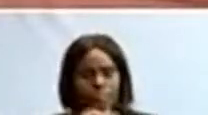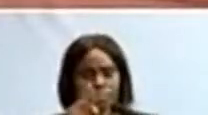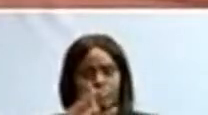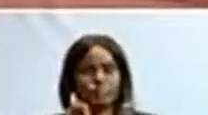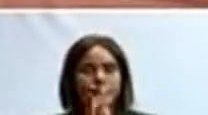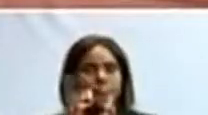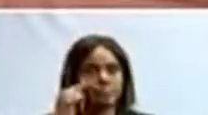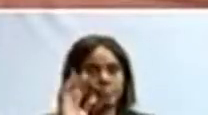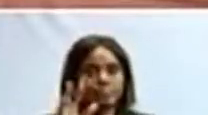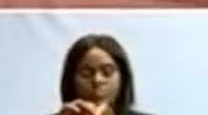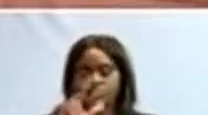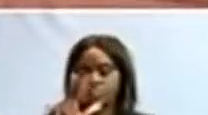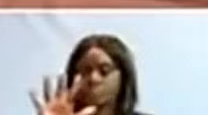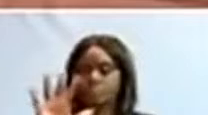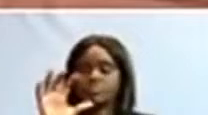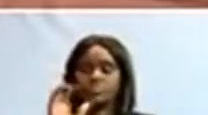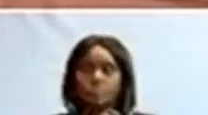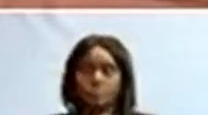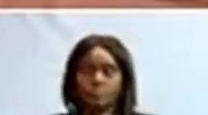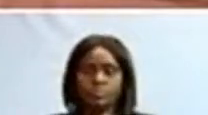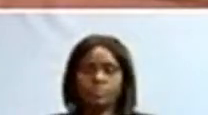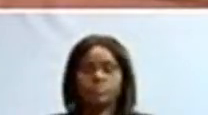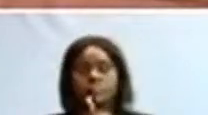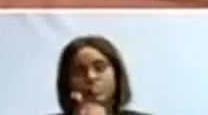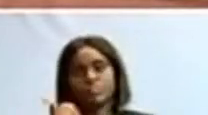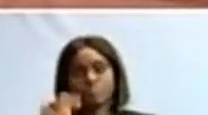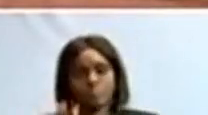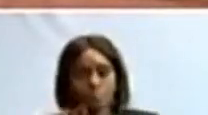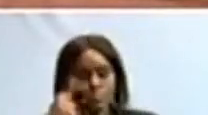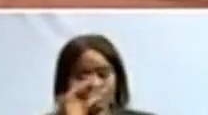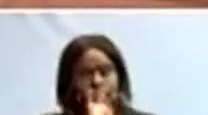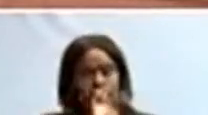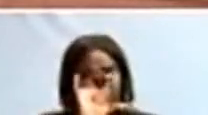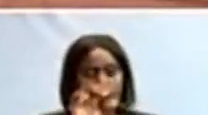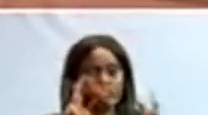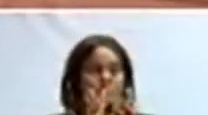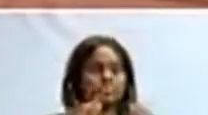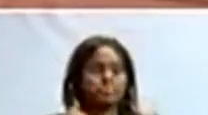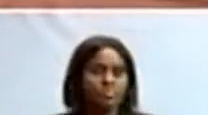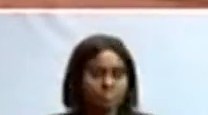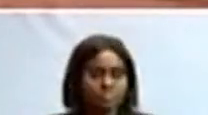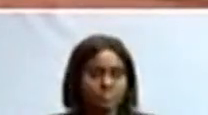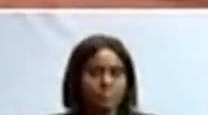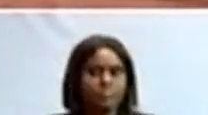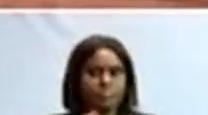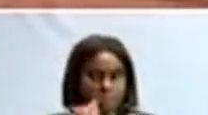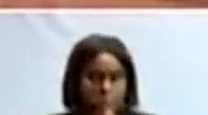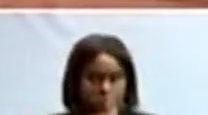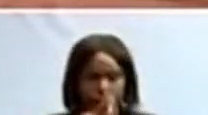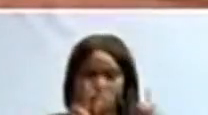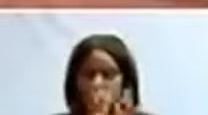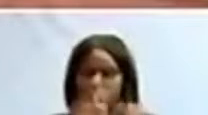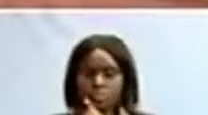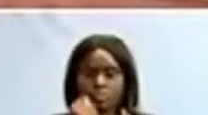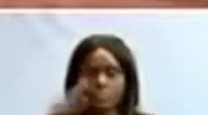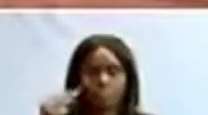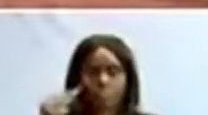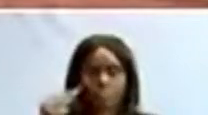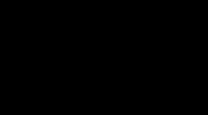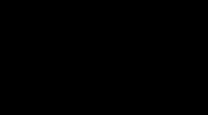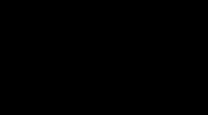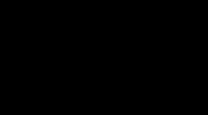sum of 35,000 as a remaining balance for Chipata workshop on workshop of